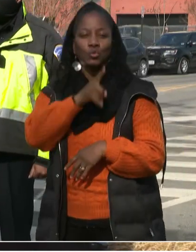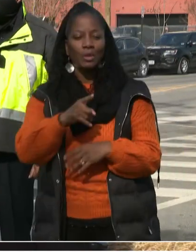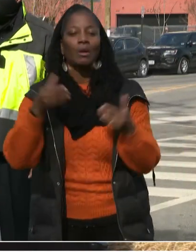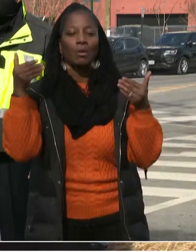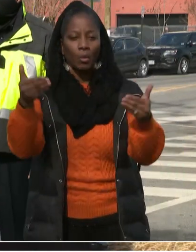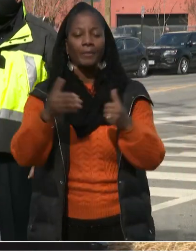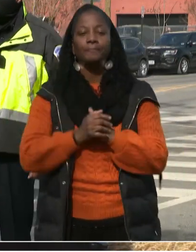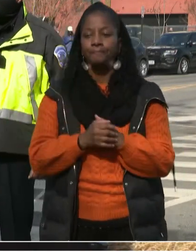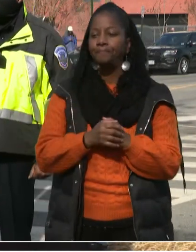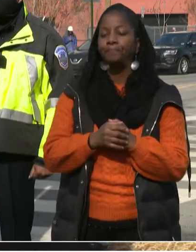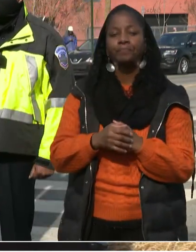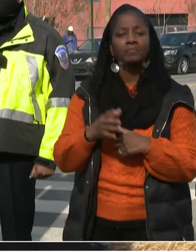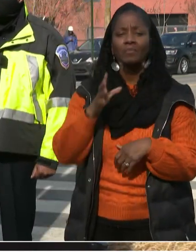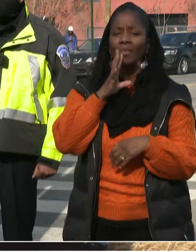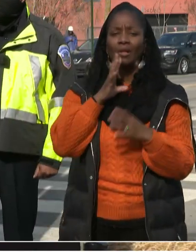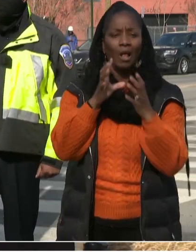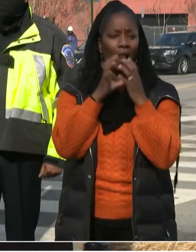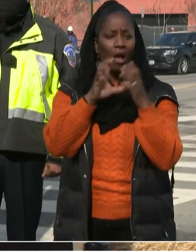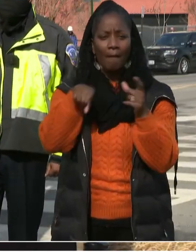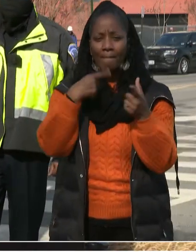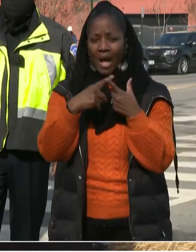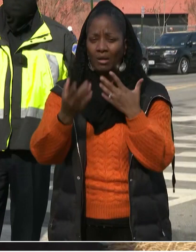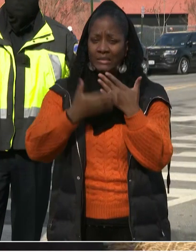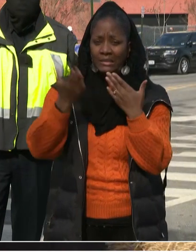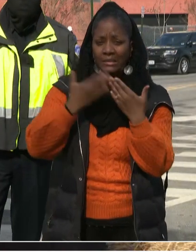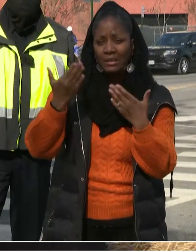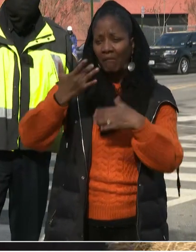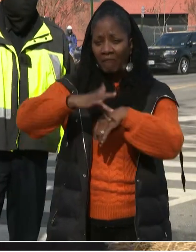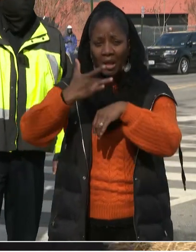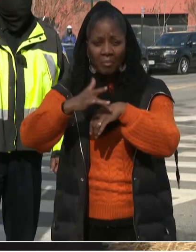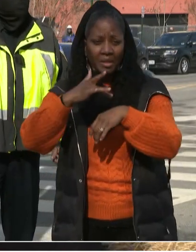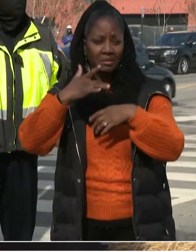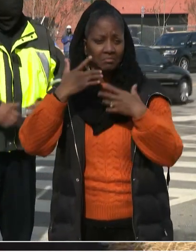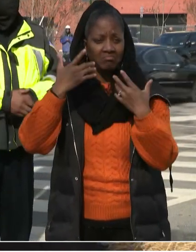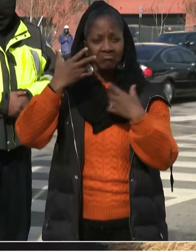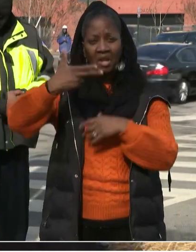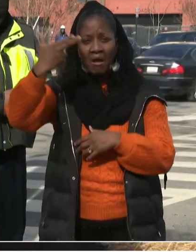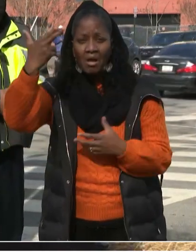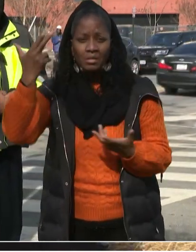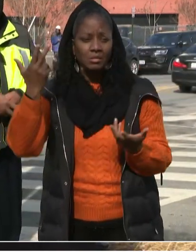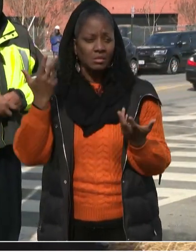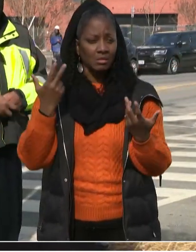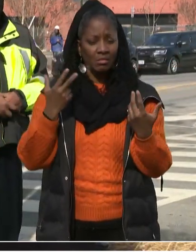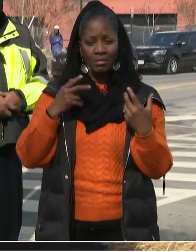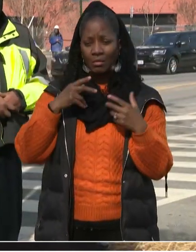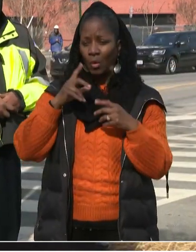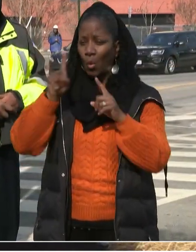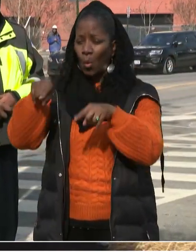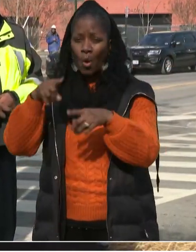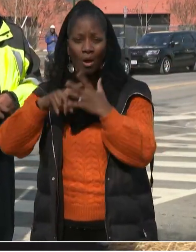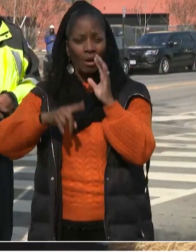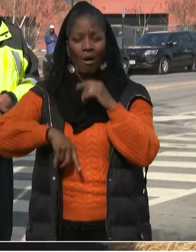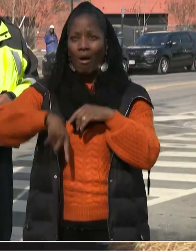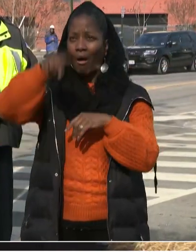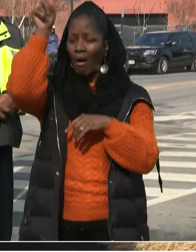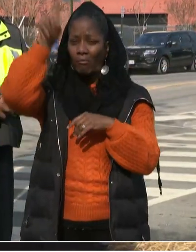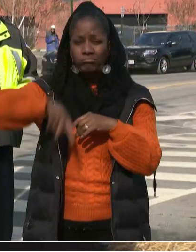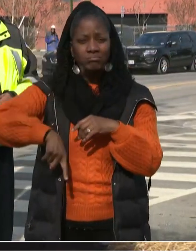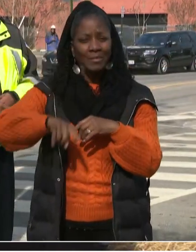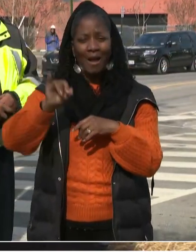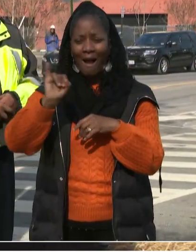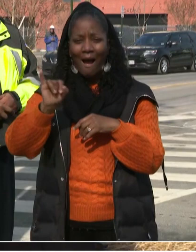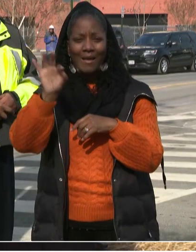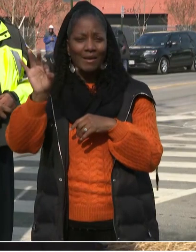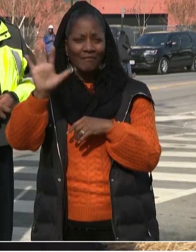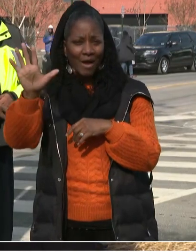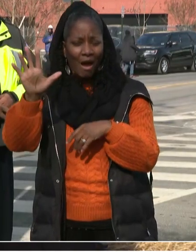lot about guns and the easy availability of guns crossing borders, going up and down I-95, going in and out